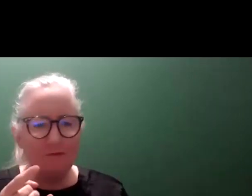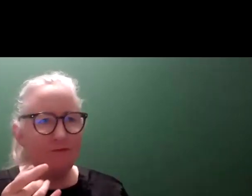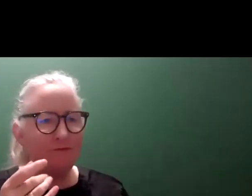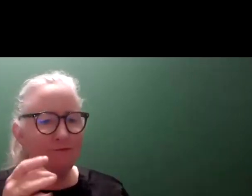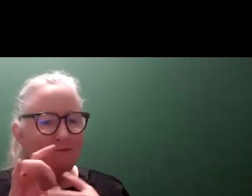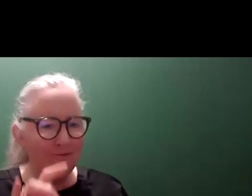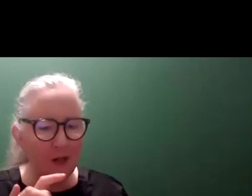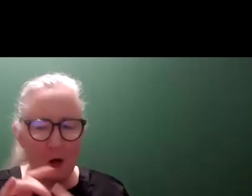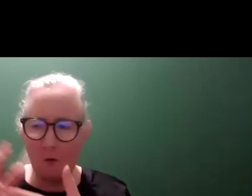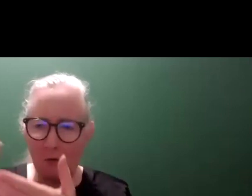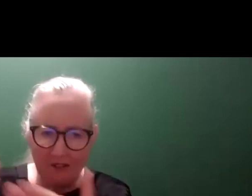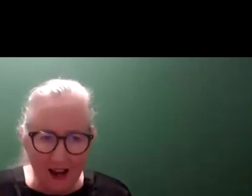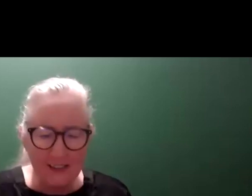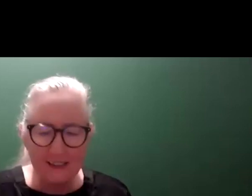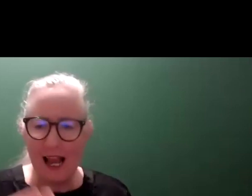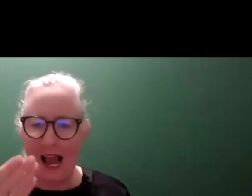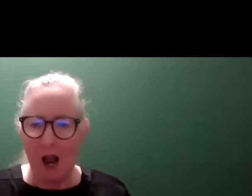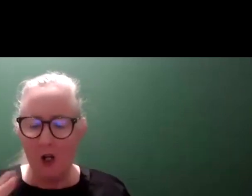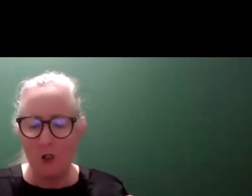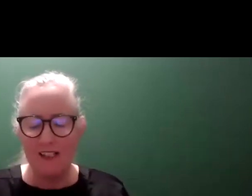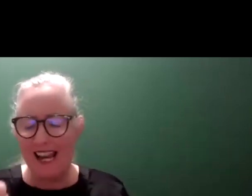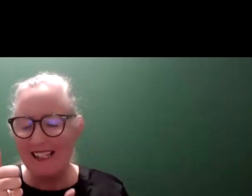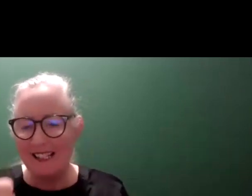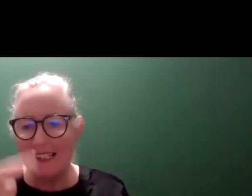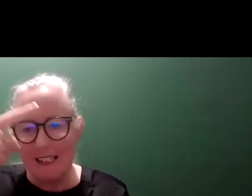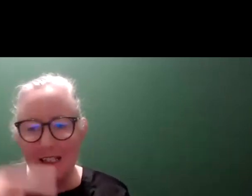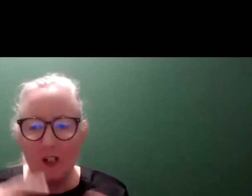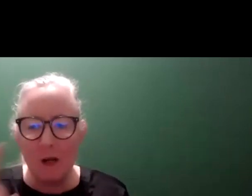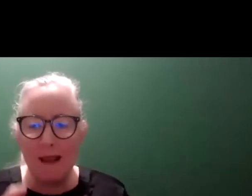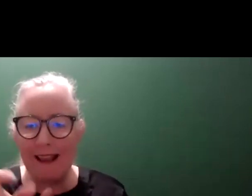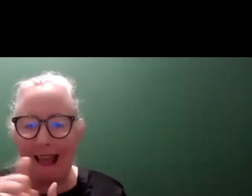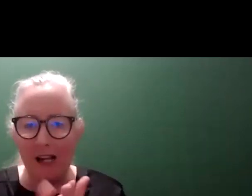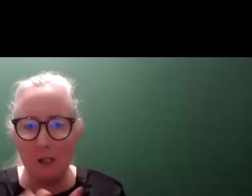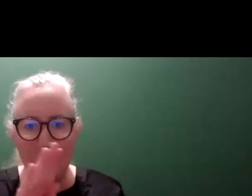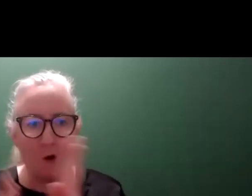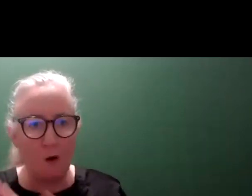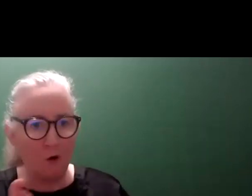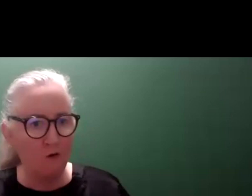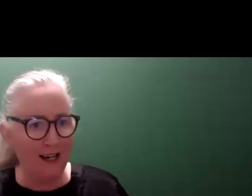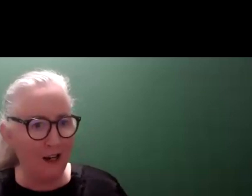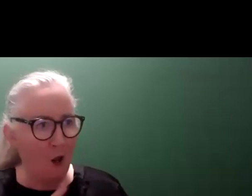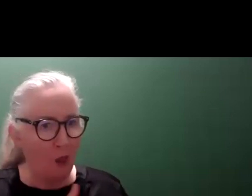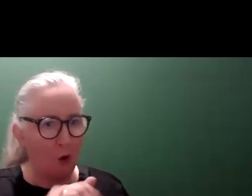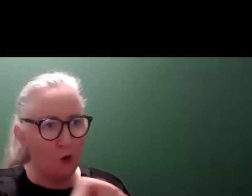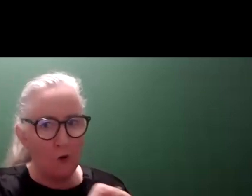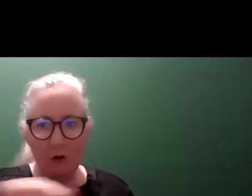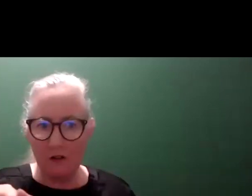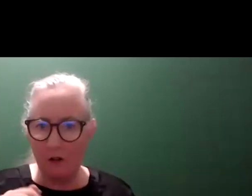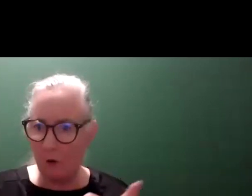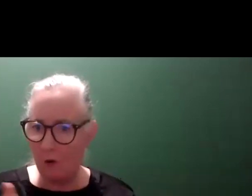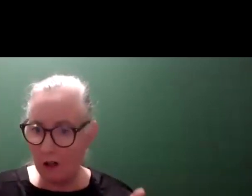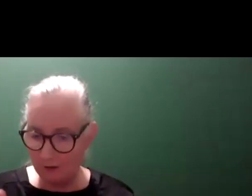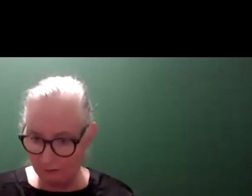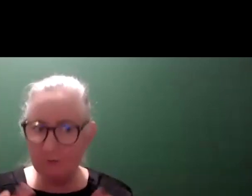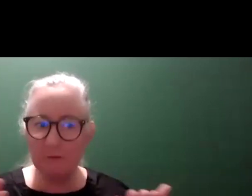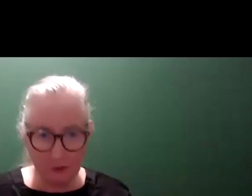and the intention of the Assisted Decision Making Act to life in your day-to-day practice.